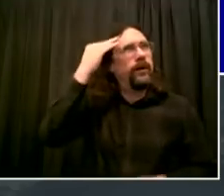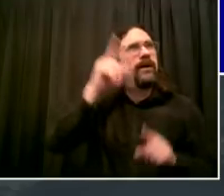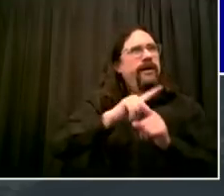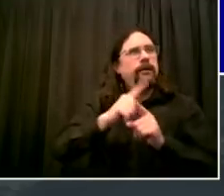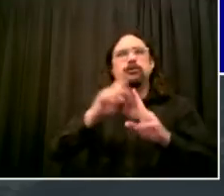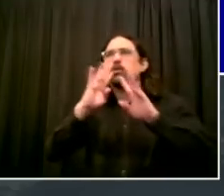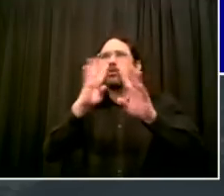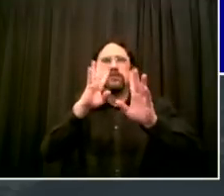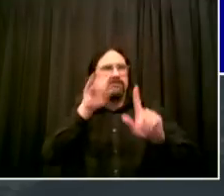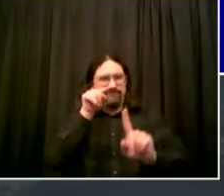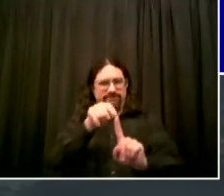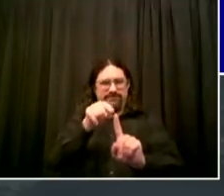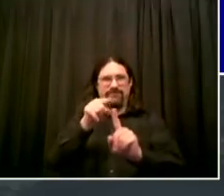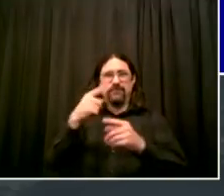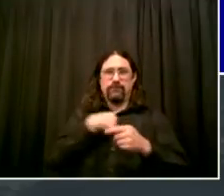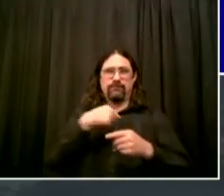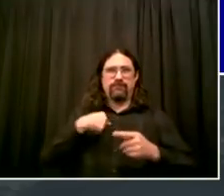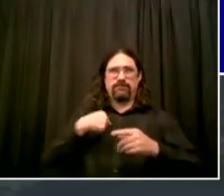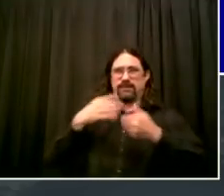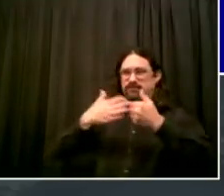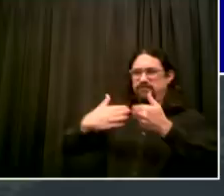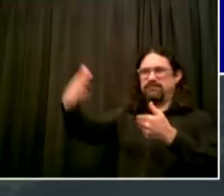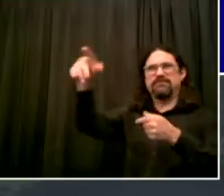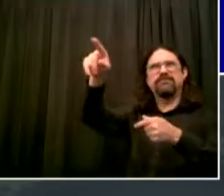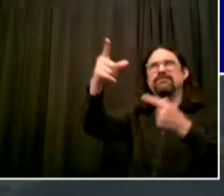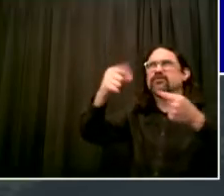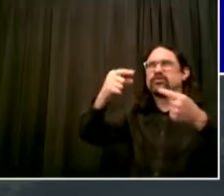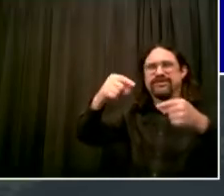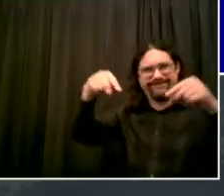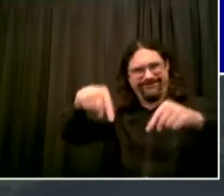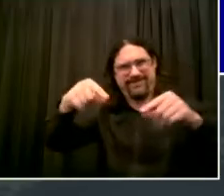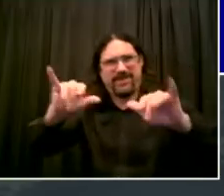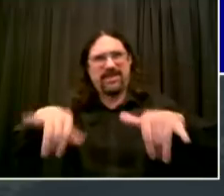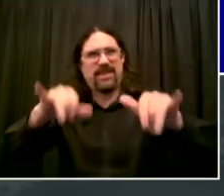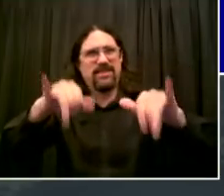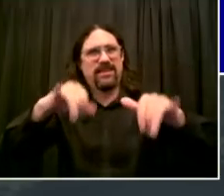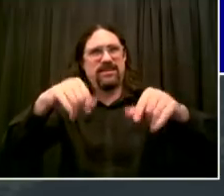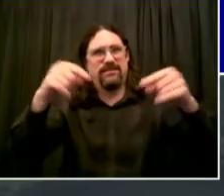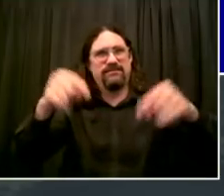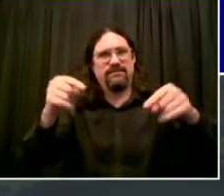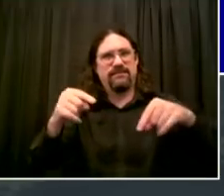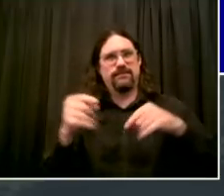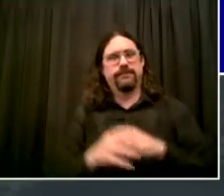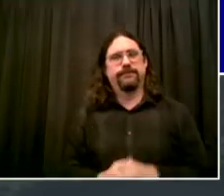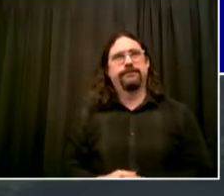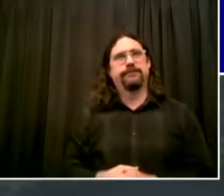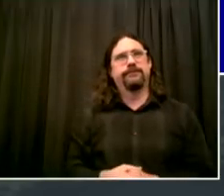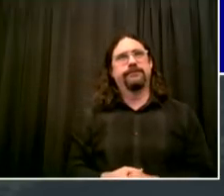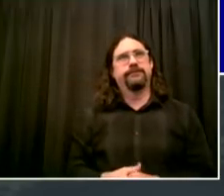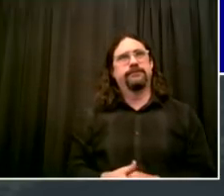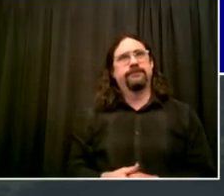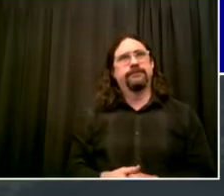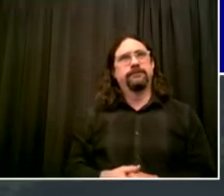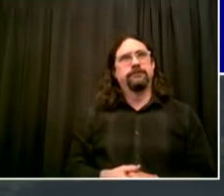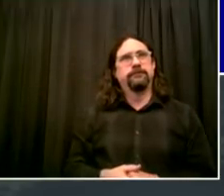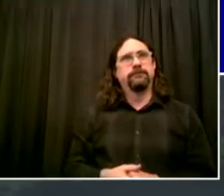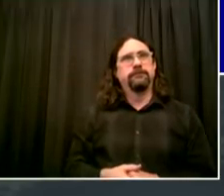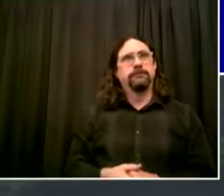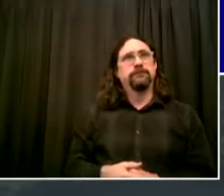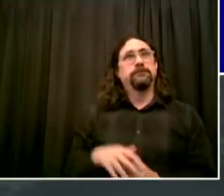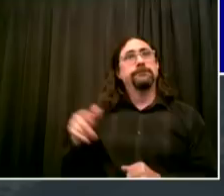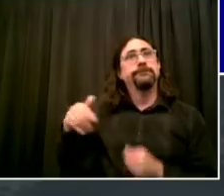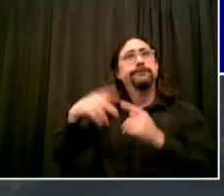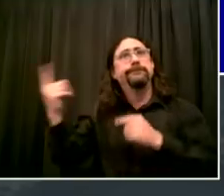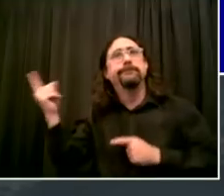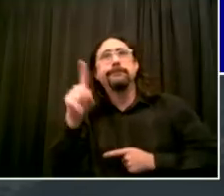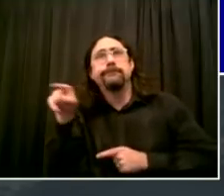forward. This is where we go. This is the future. First, a 30-year veteran of this work, recognized all